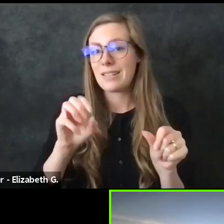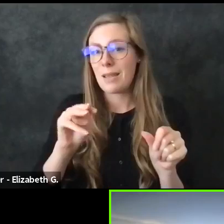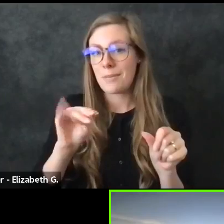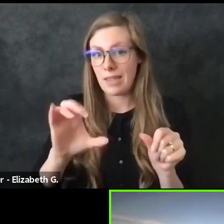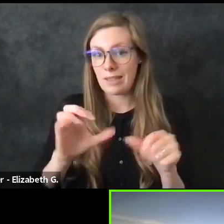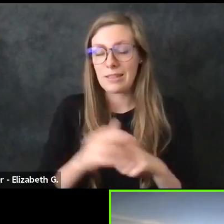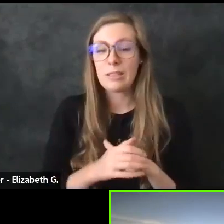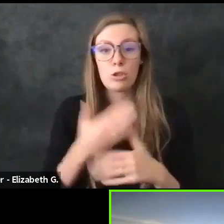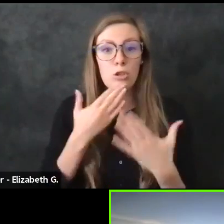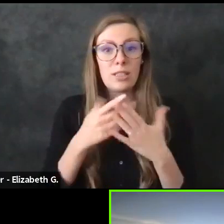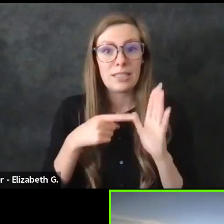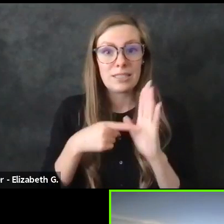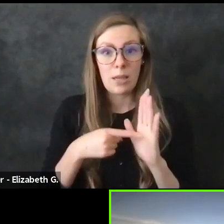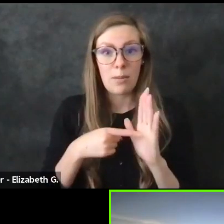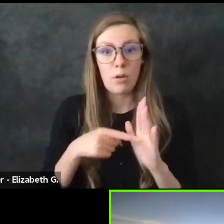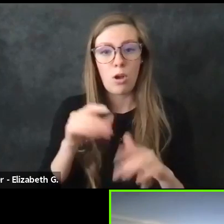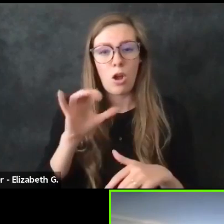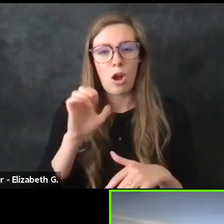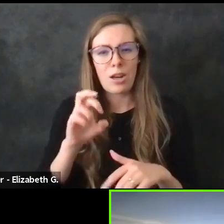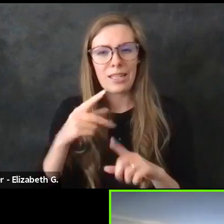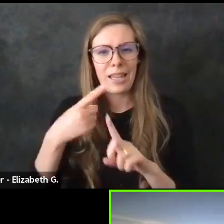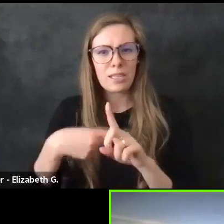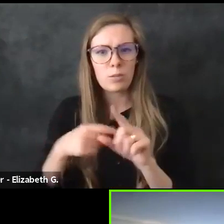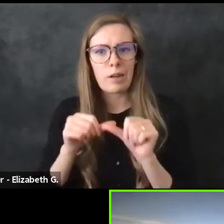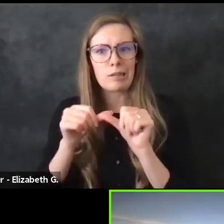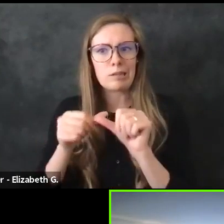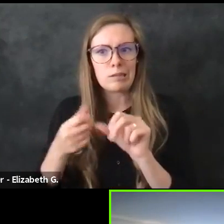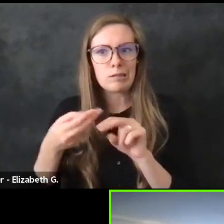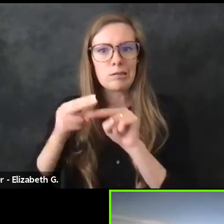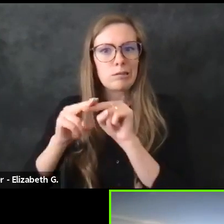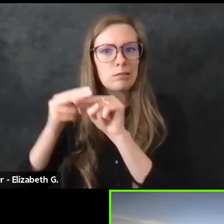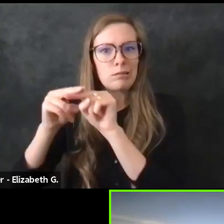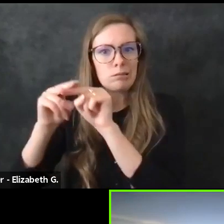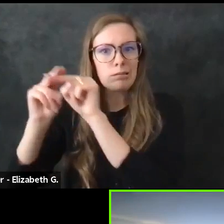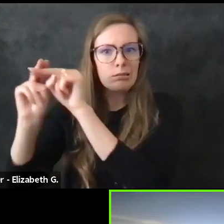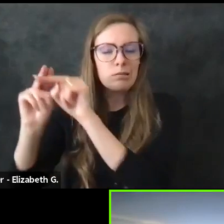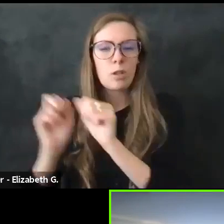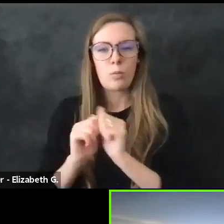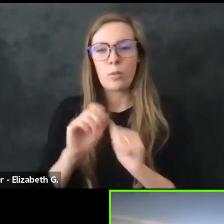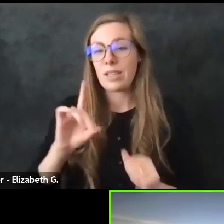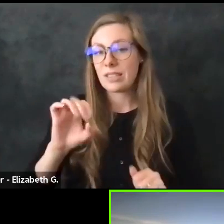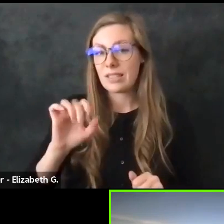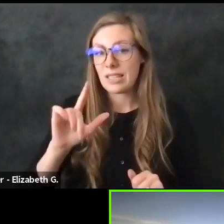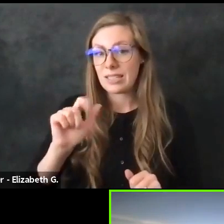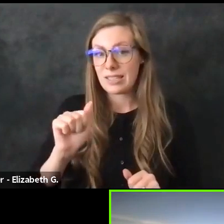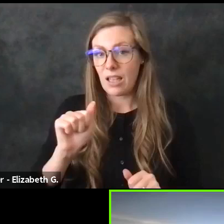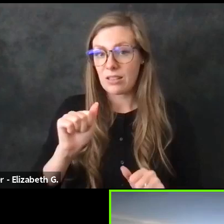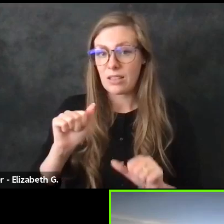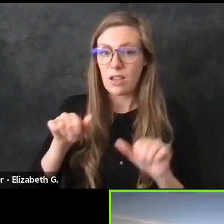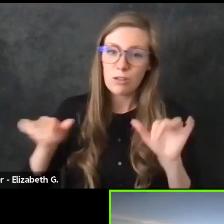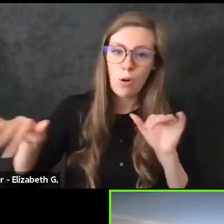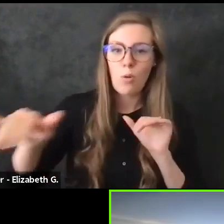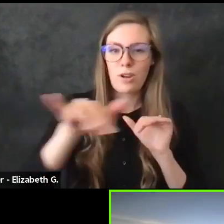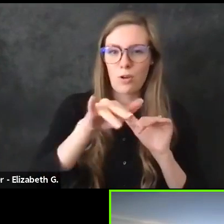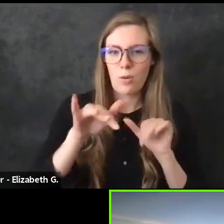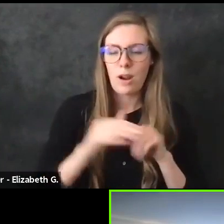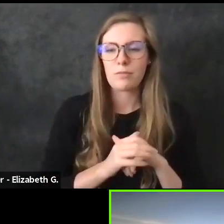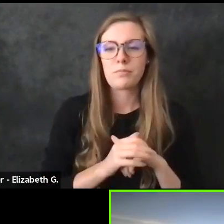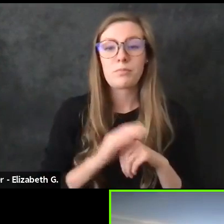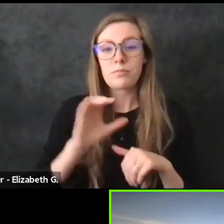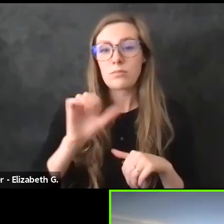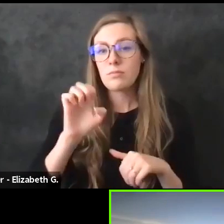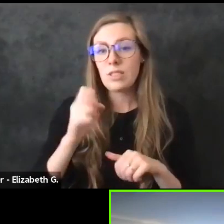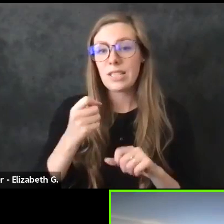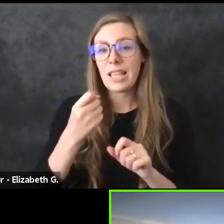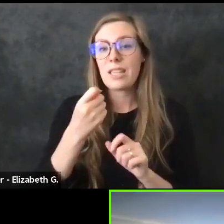Our case rate continues to climb with the highly contagious Delta variant circulating in the community. Our case rate per day